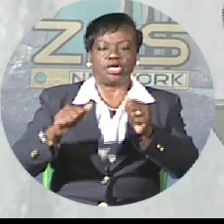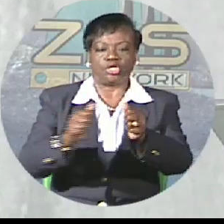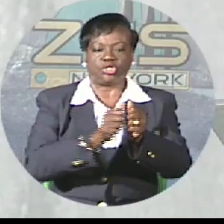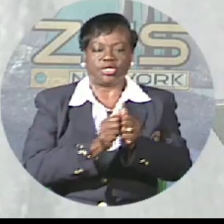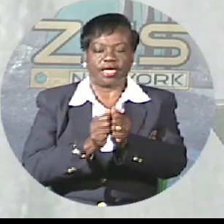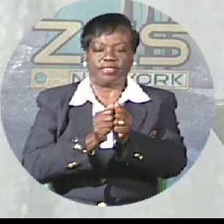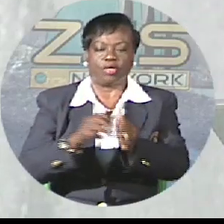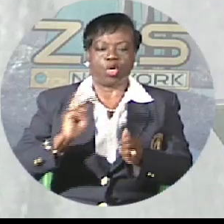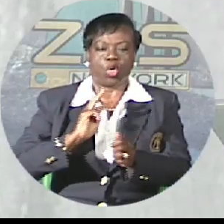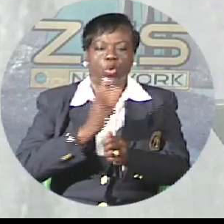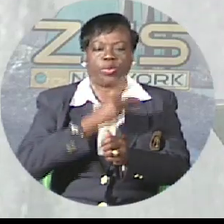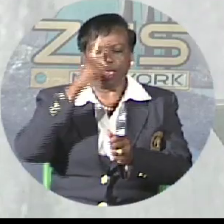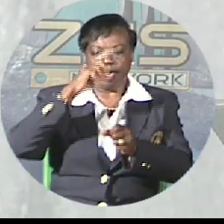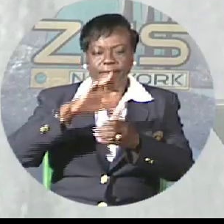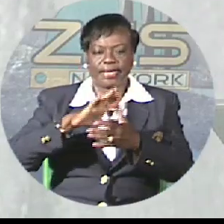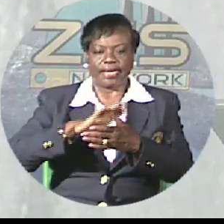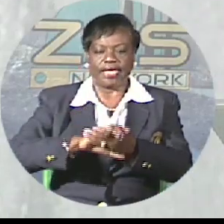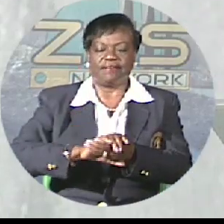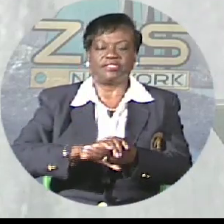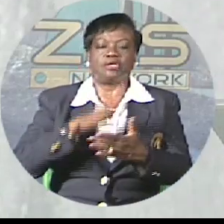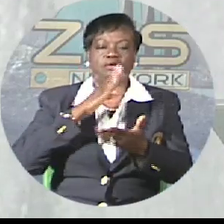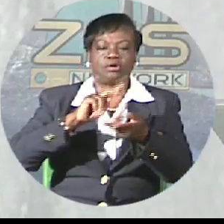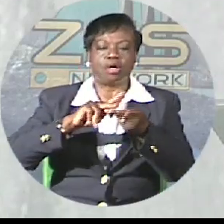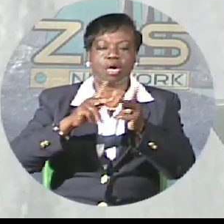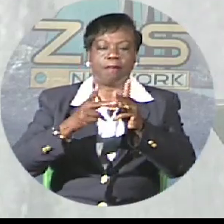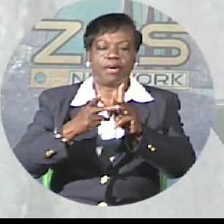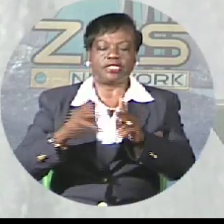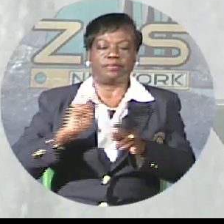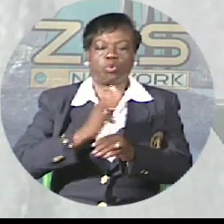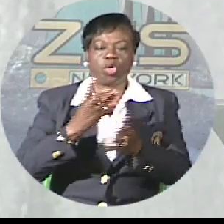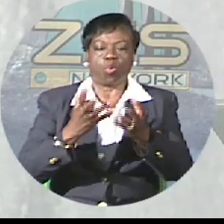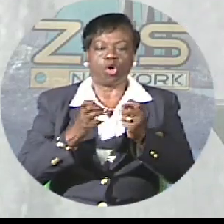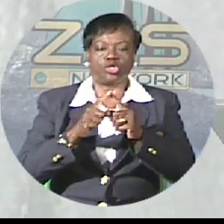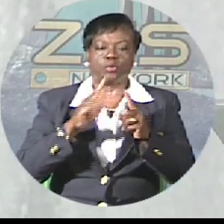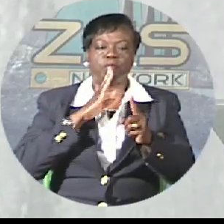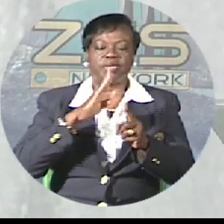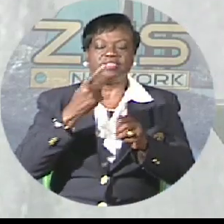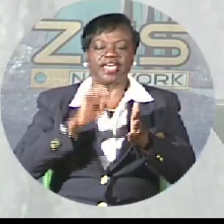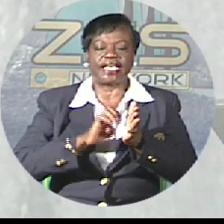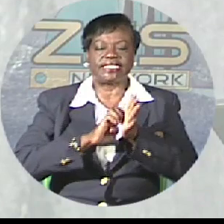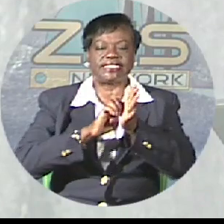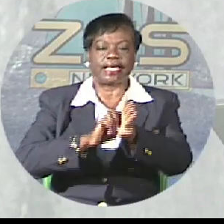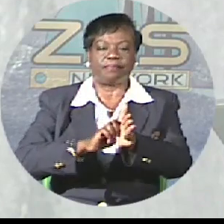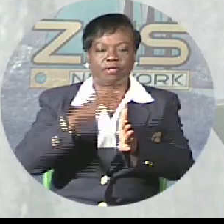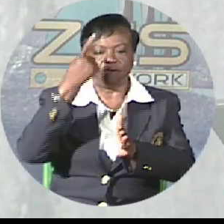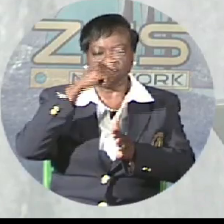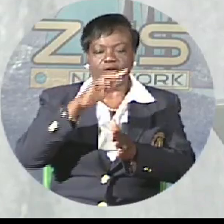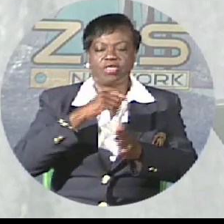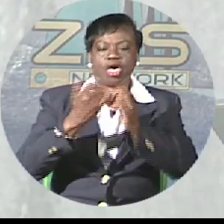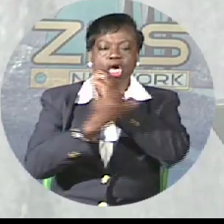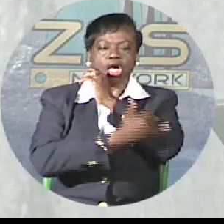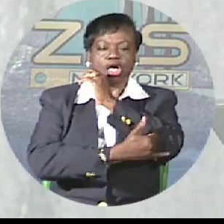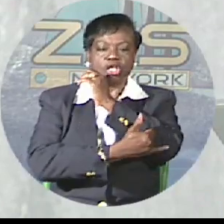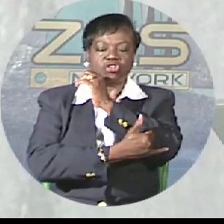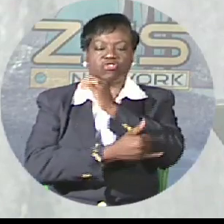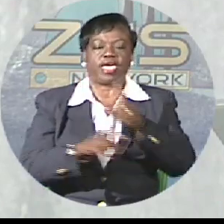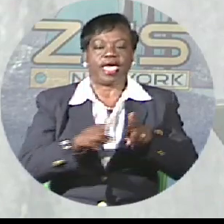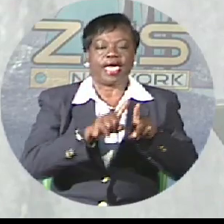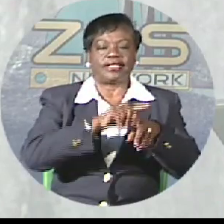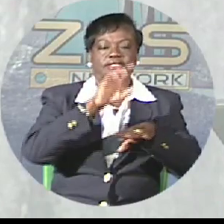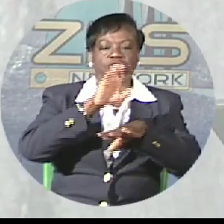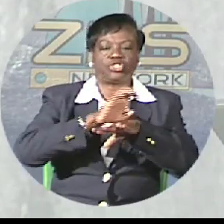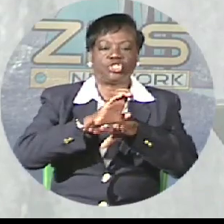we believe is a strategic partnership that we want to be the example for the country, that as denominations, as churches,